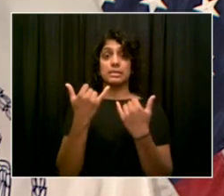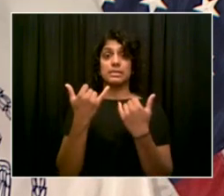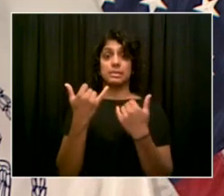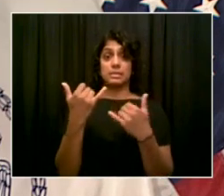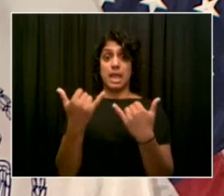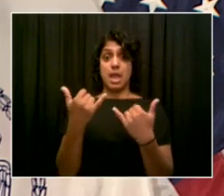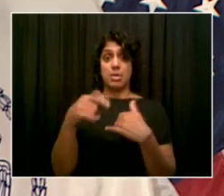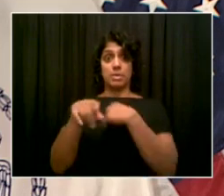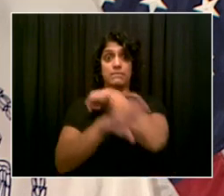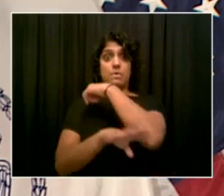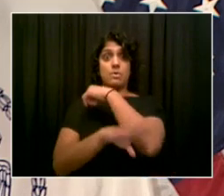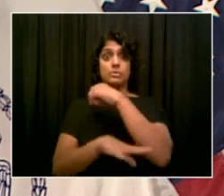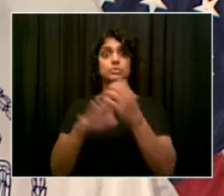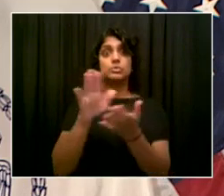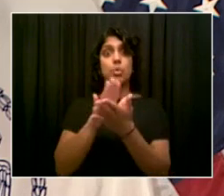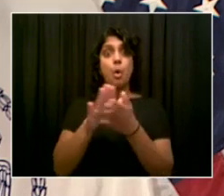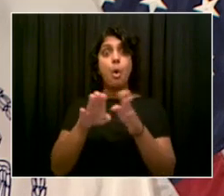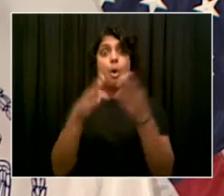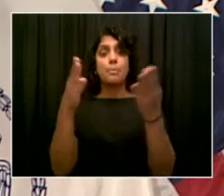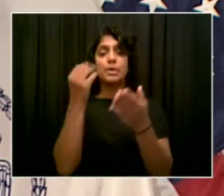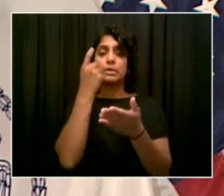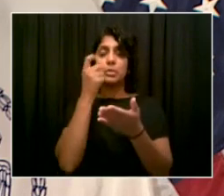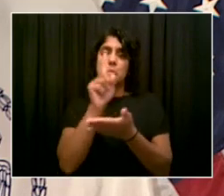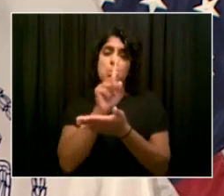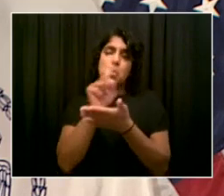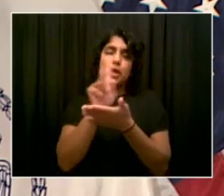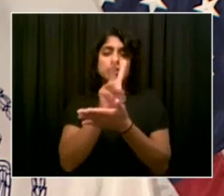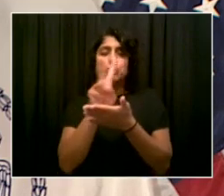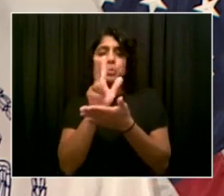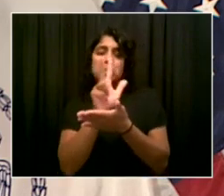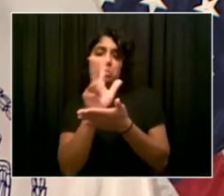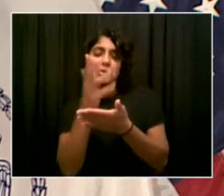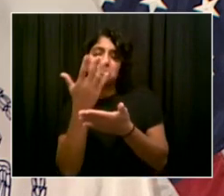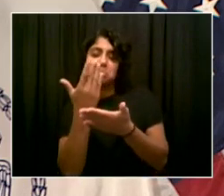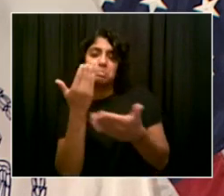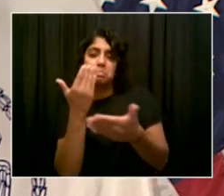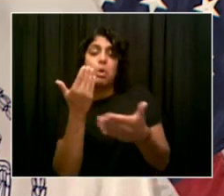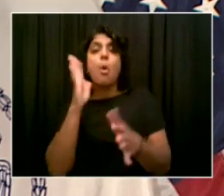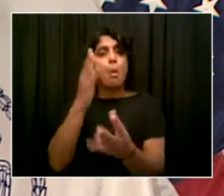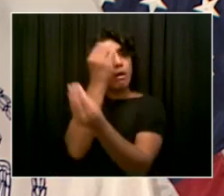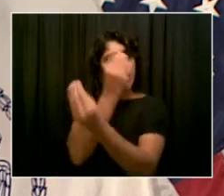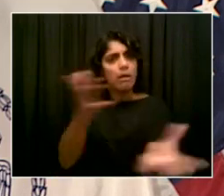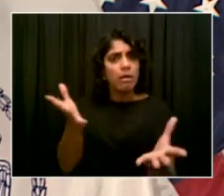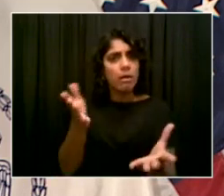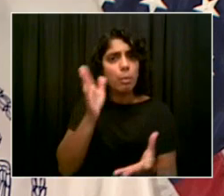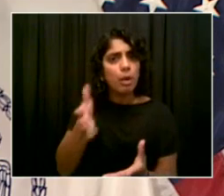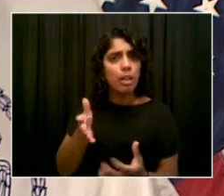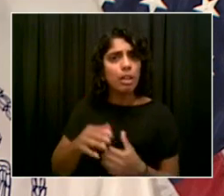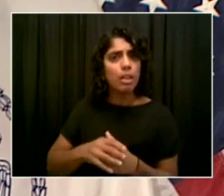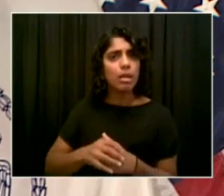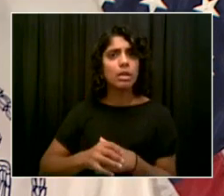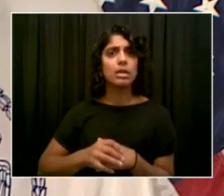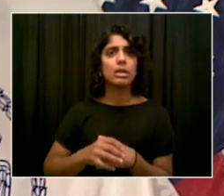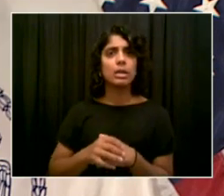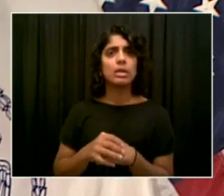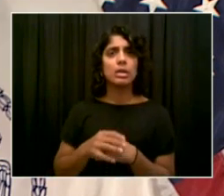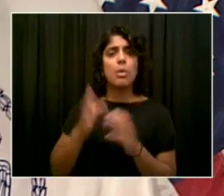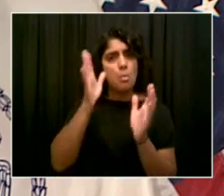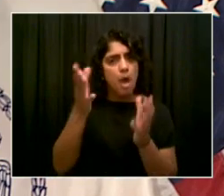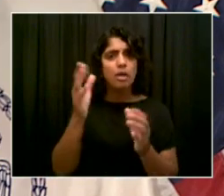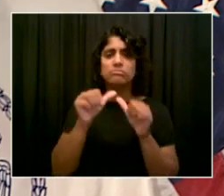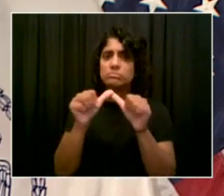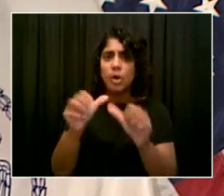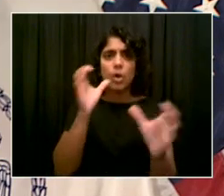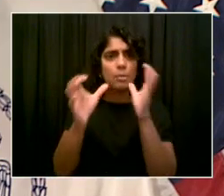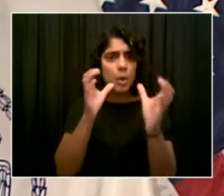now is every child in school, there'll be a lot of communication before school and once it begins. For now, assume we're